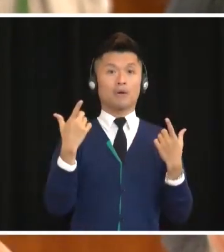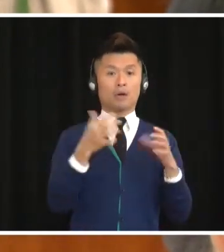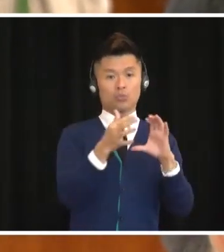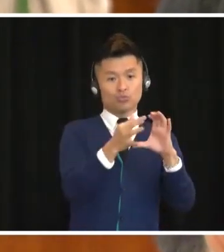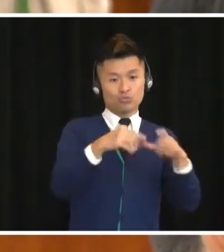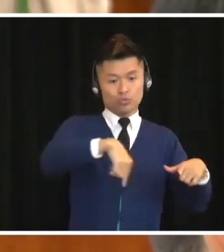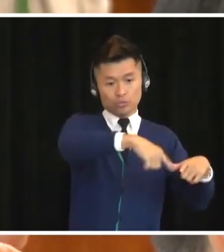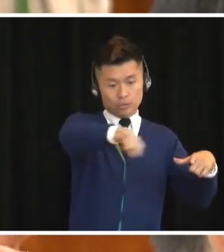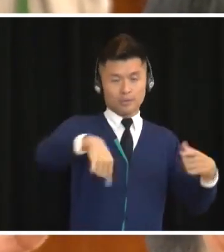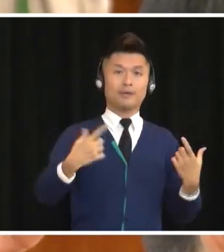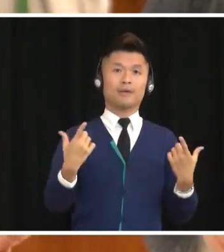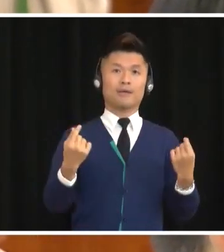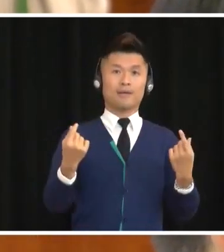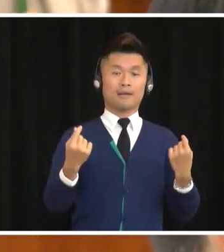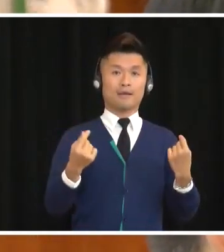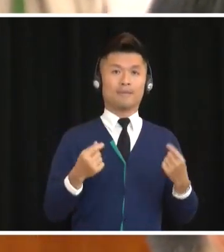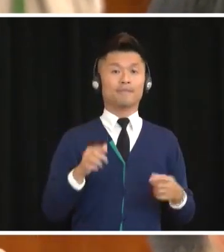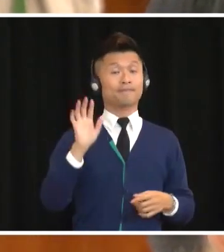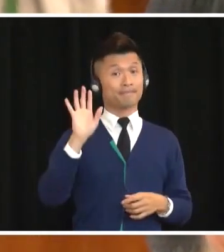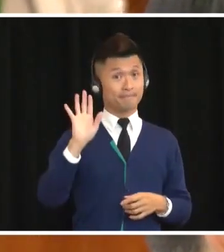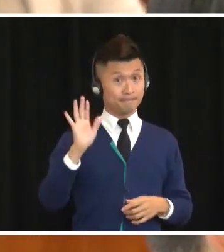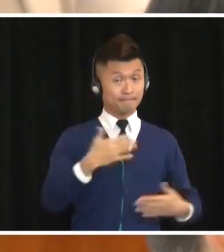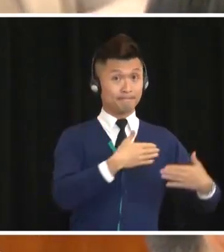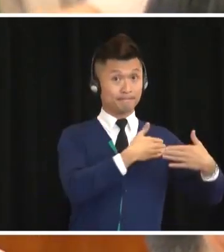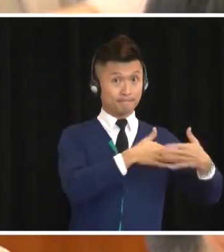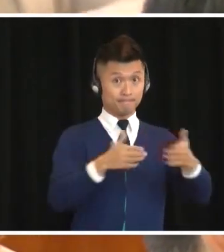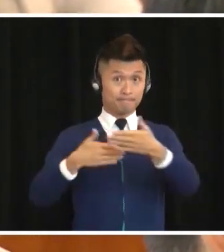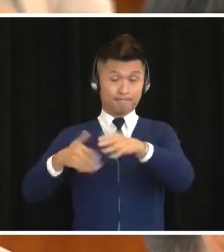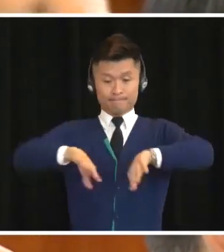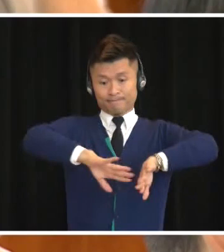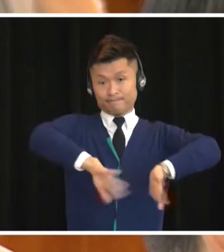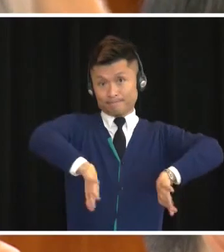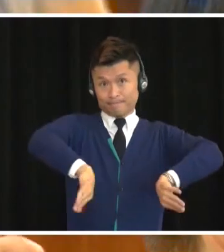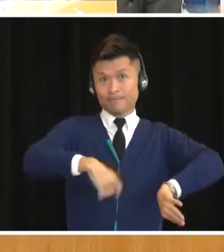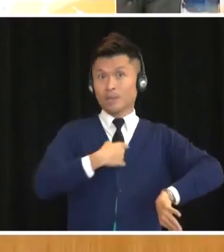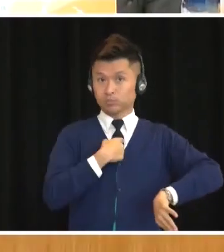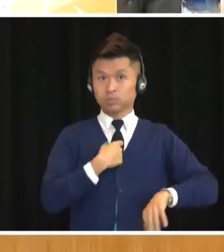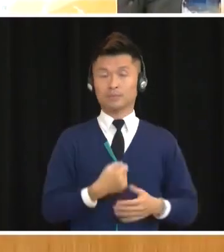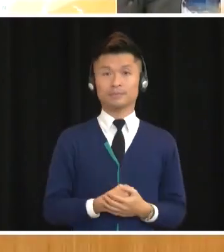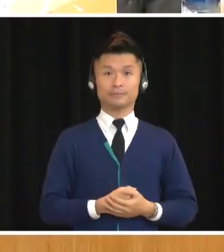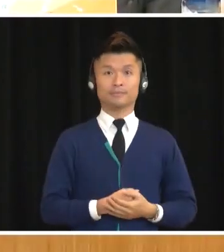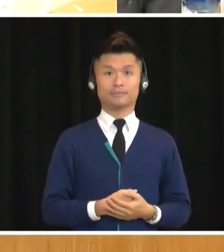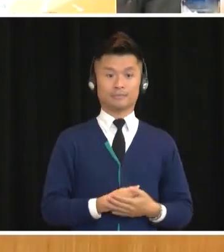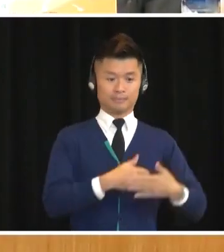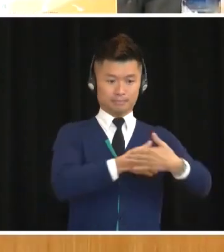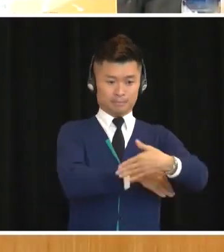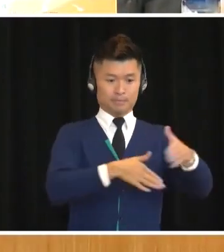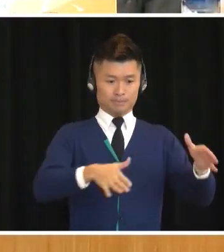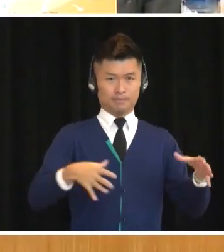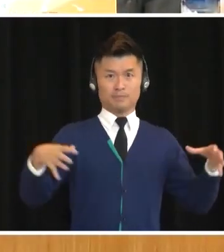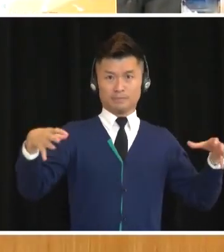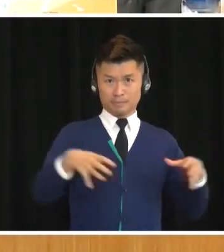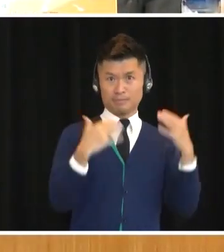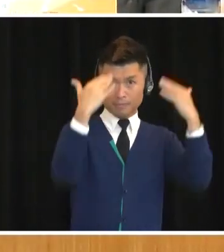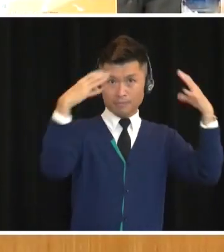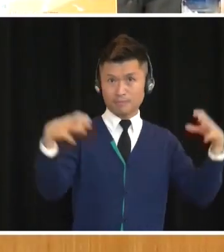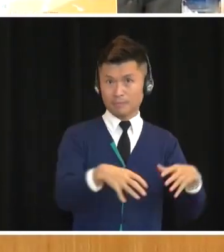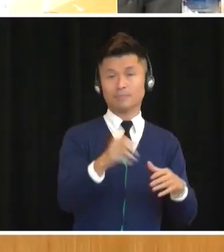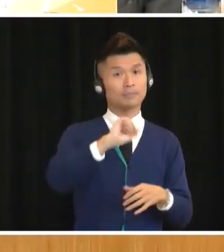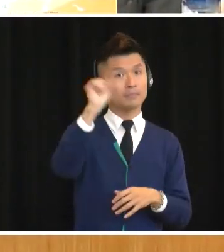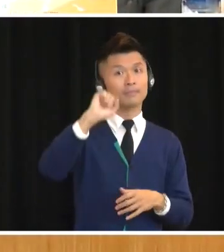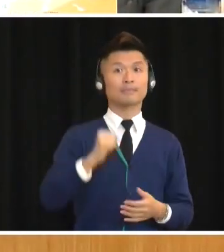children are detained with the adults in the same area, but they will be separated.